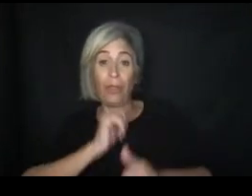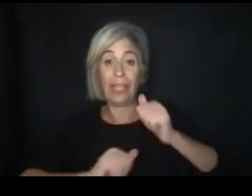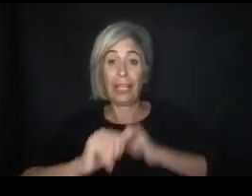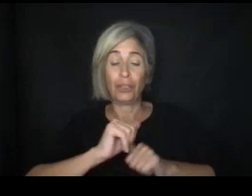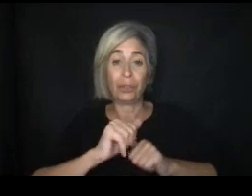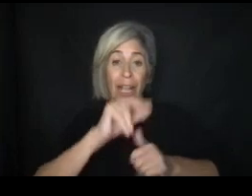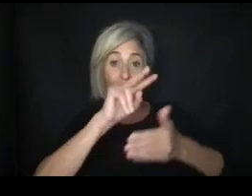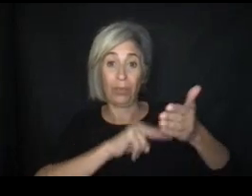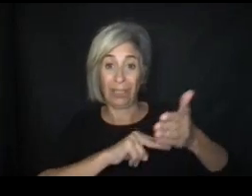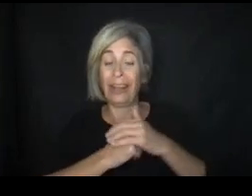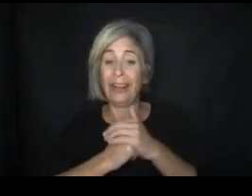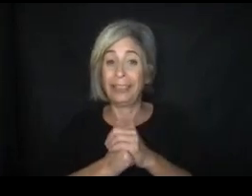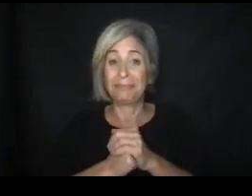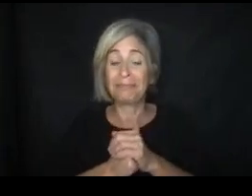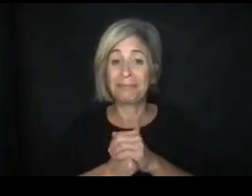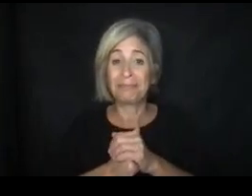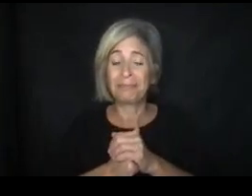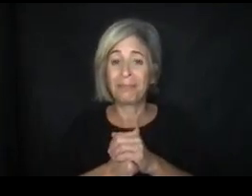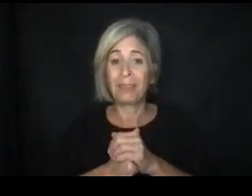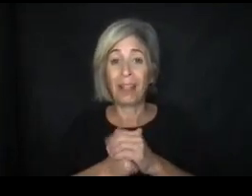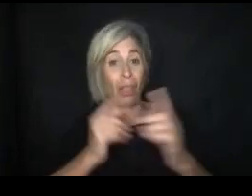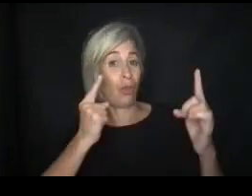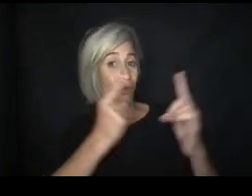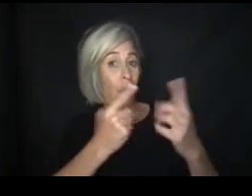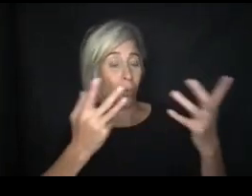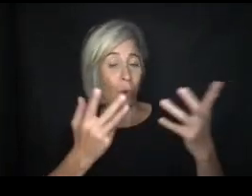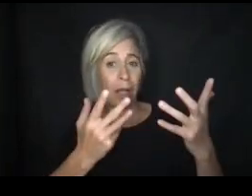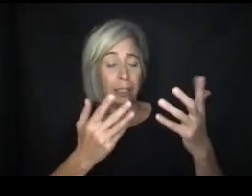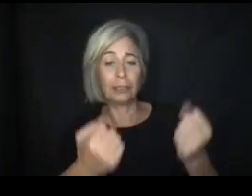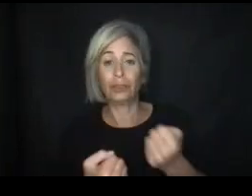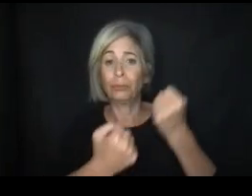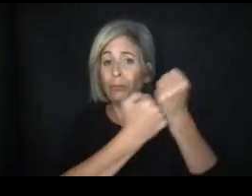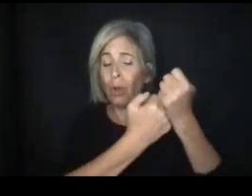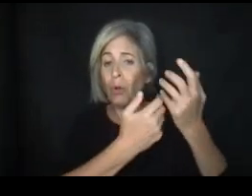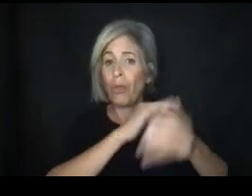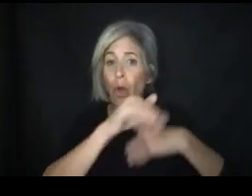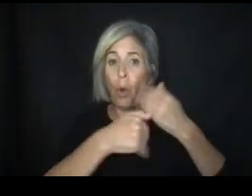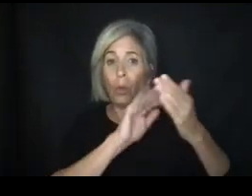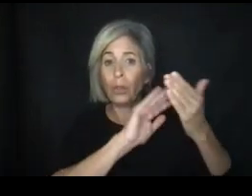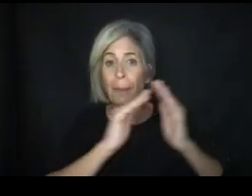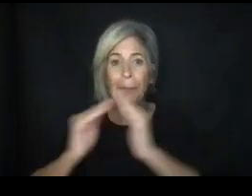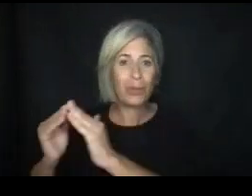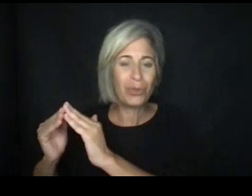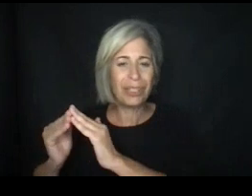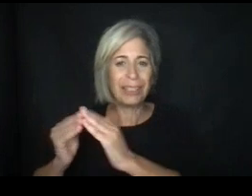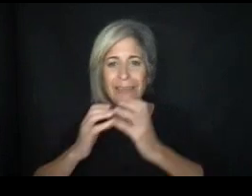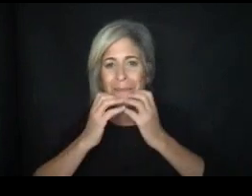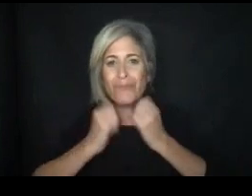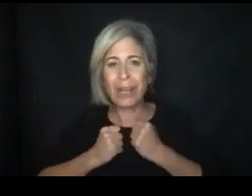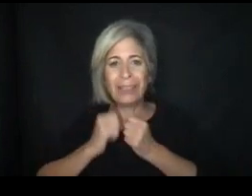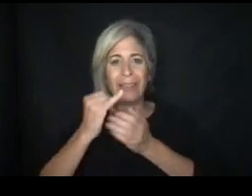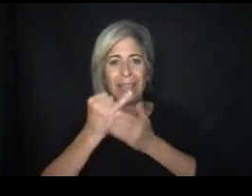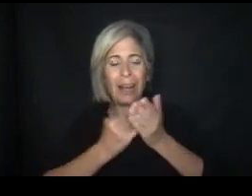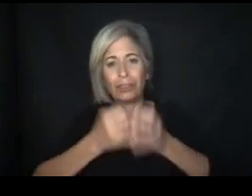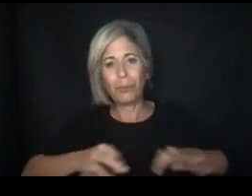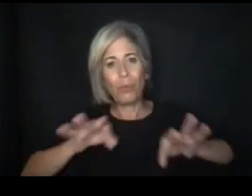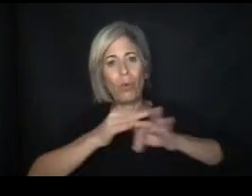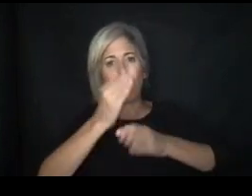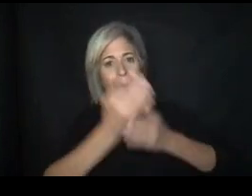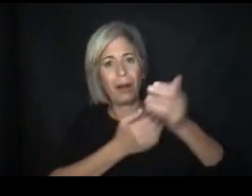literary. Our ultimate goal is to promote the betterment of whole communities by helping them embrace the arts as a critical component of